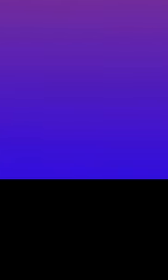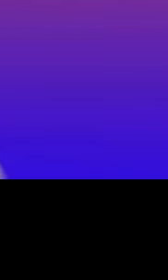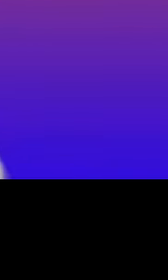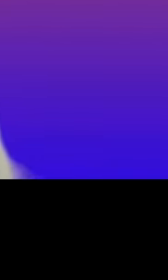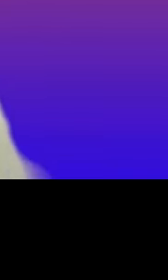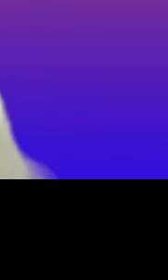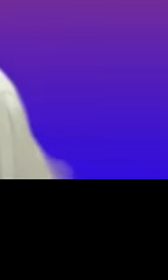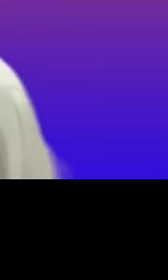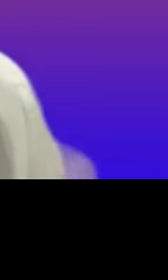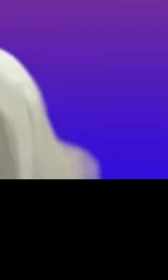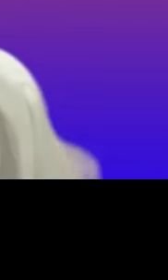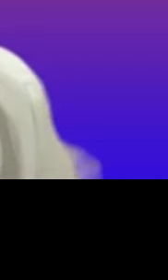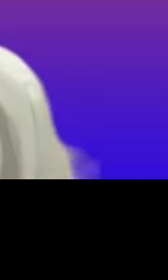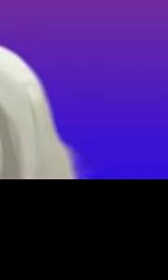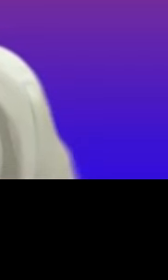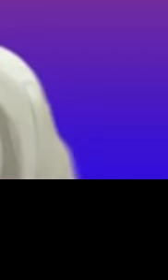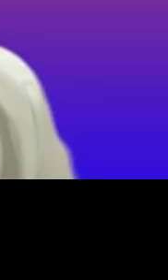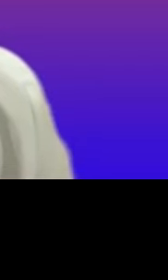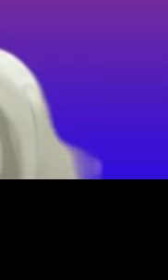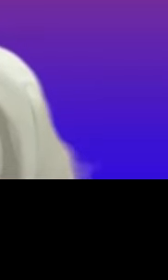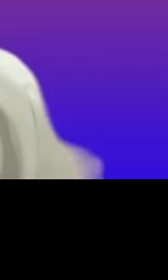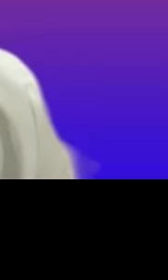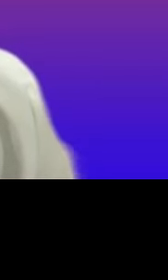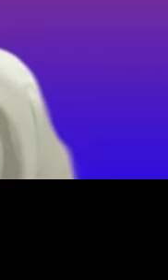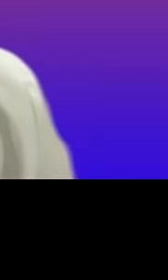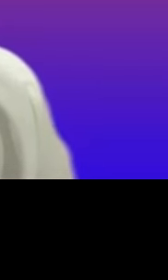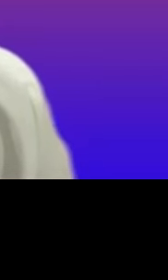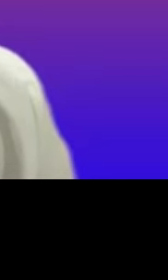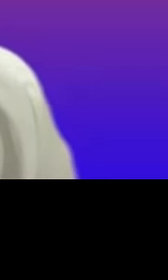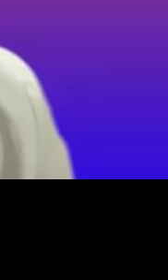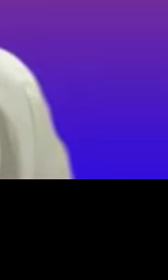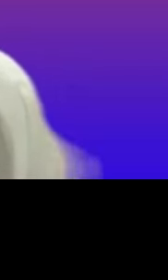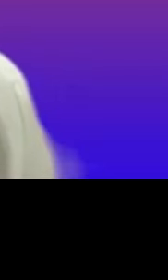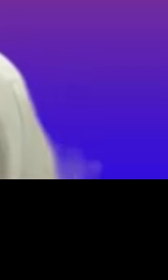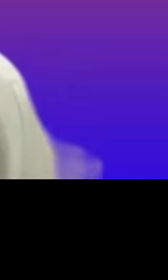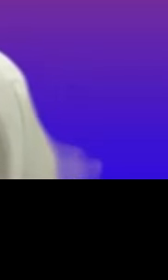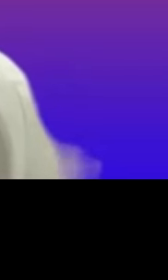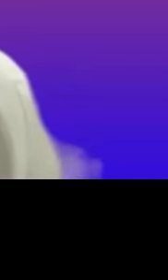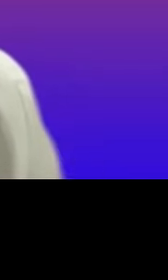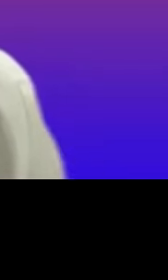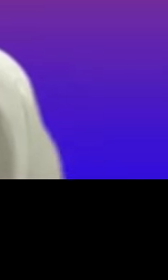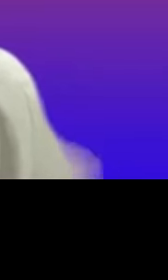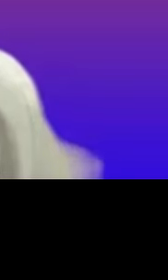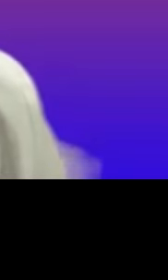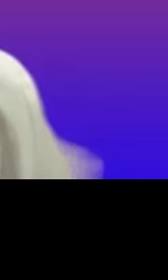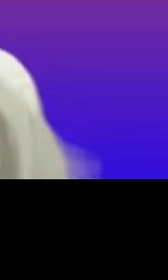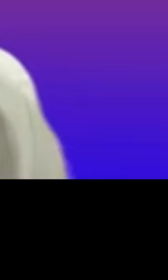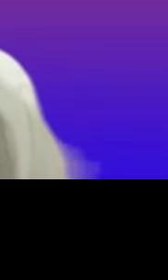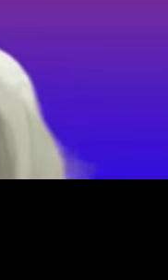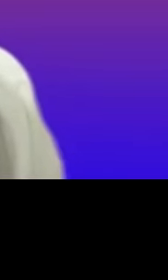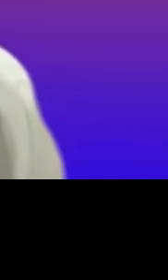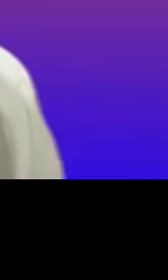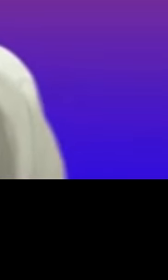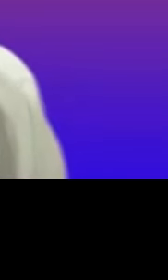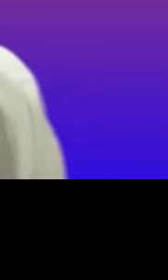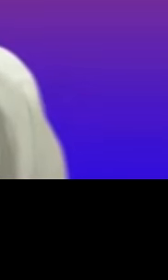But as a city by yourself, you should also try to publicize as much as you can these experiences, because these are very